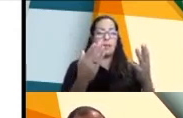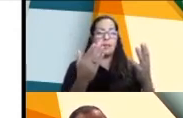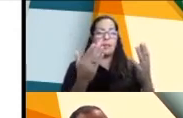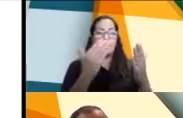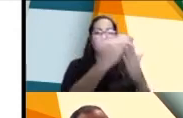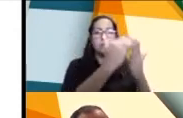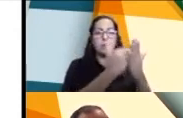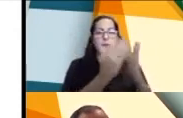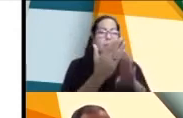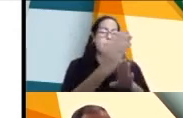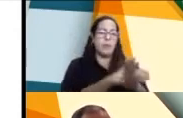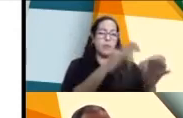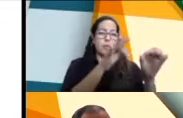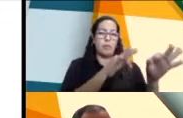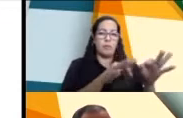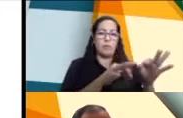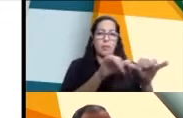previously explained by Engineer Biriel.